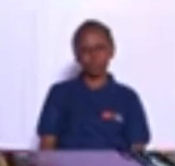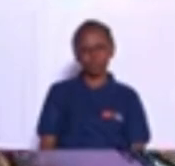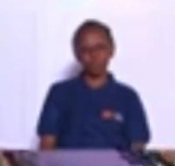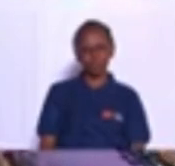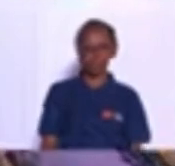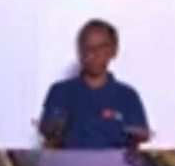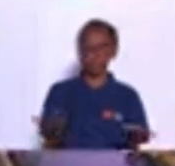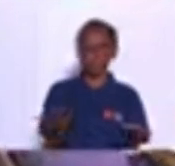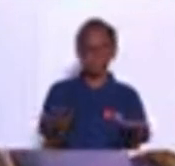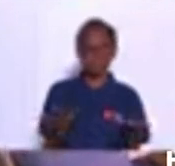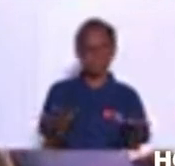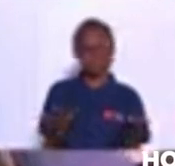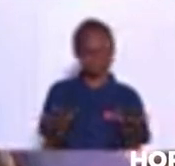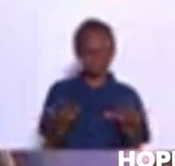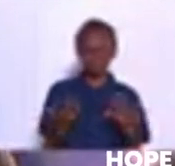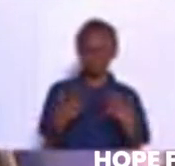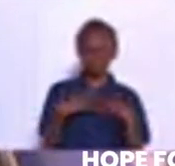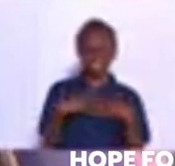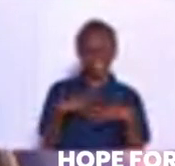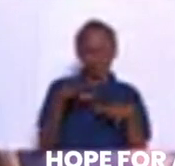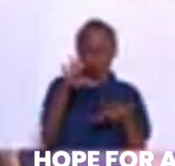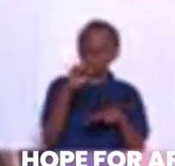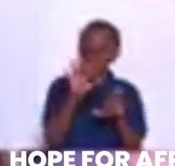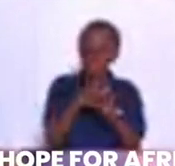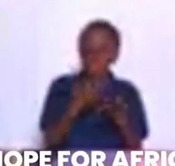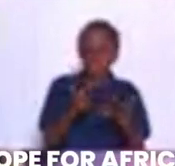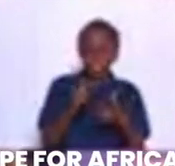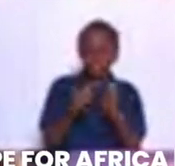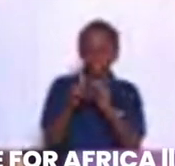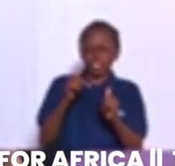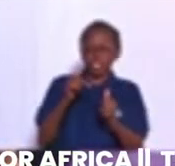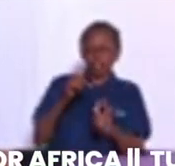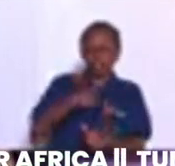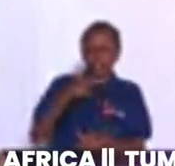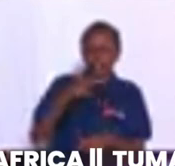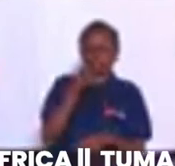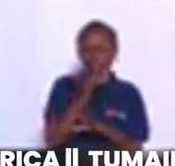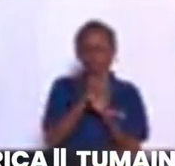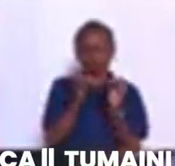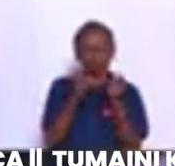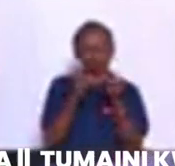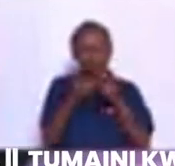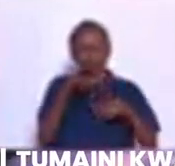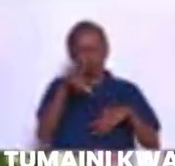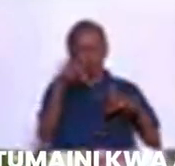I don't mean that you should take everything I'm saying, but just go and assess yourself.